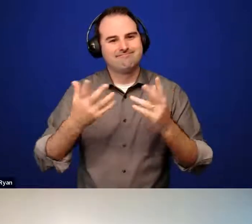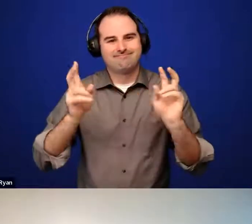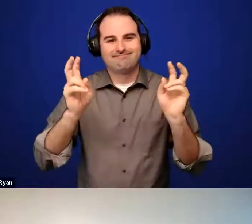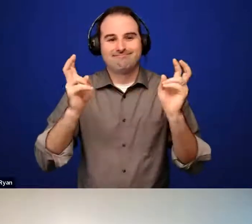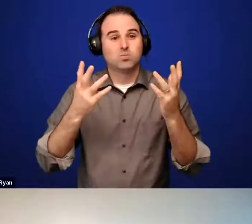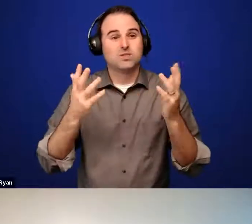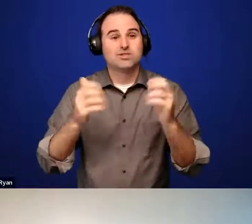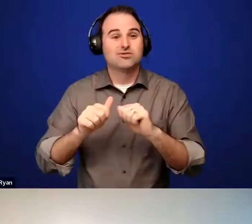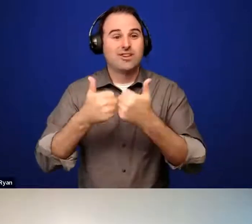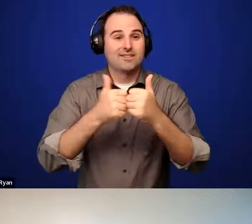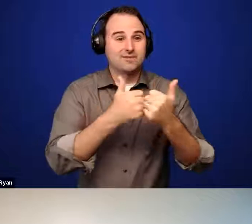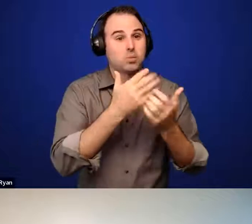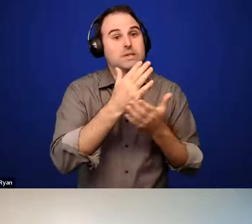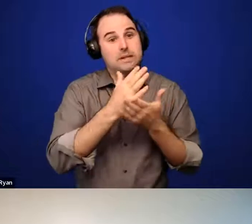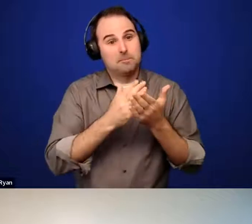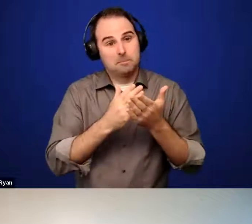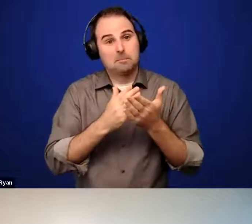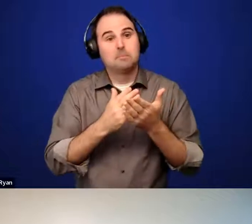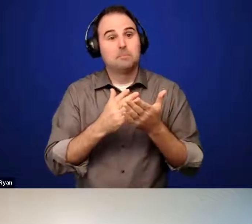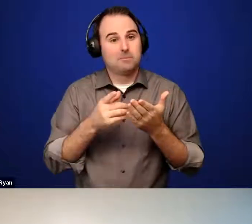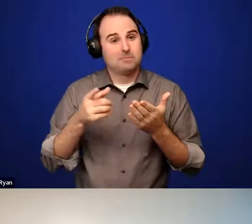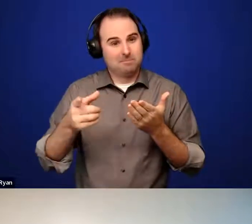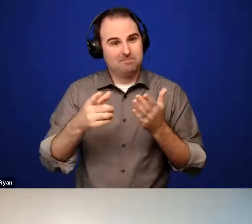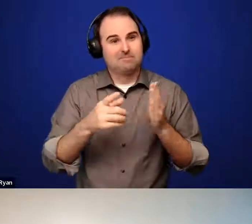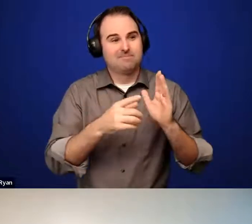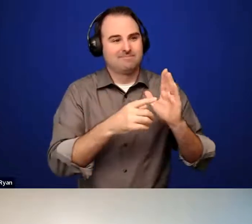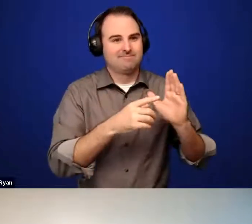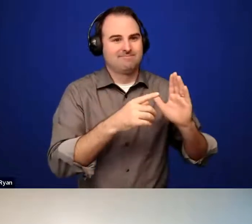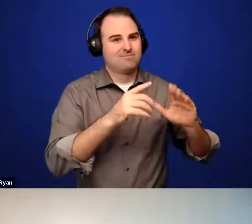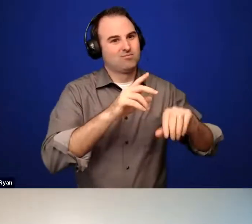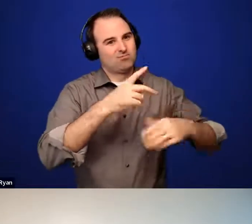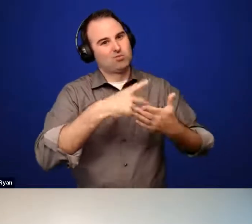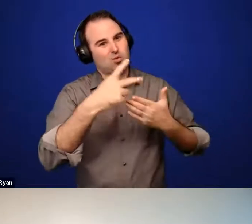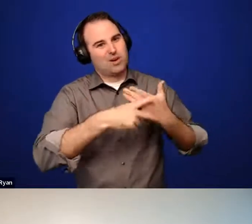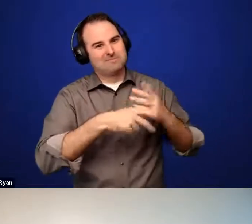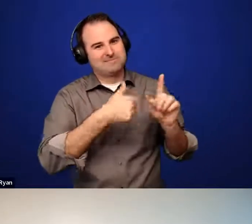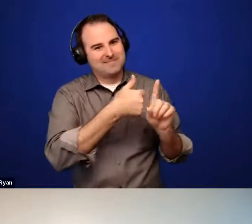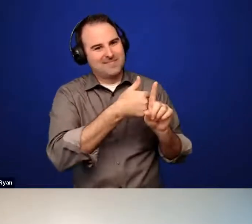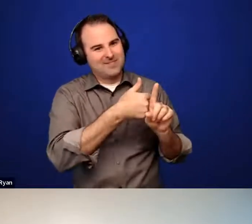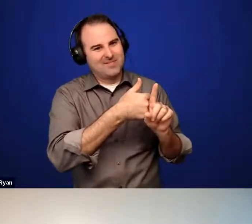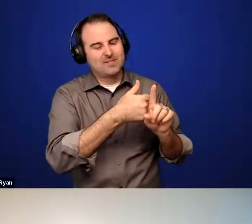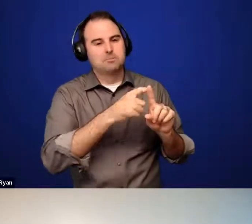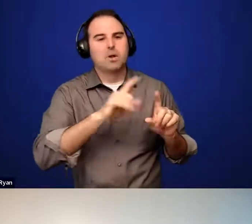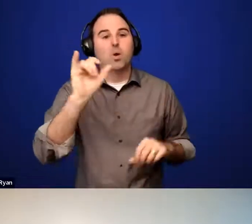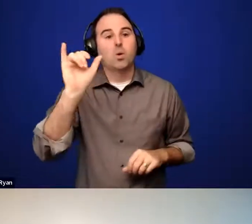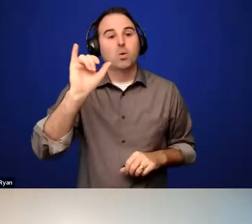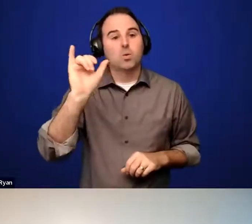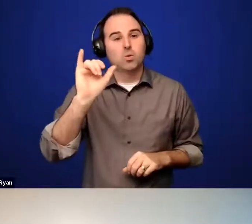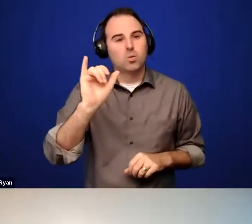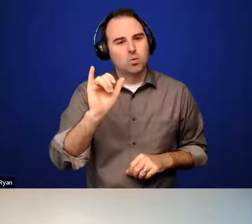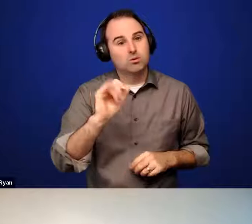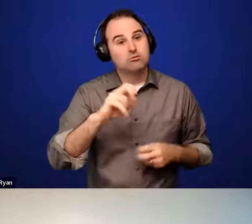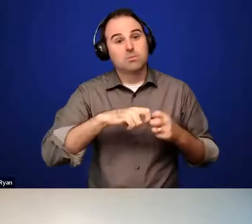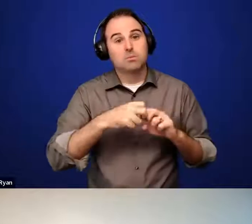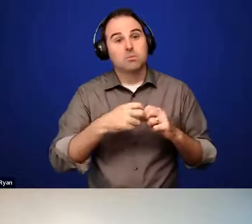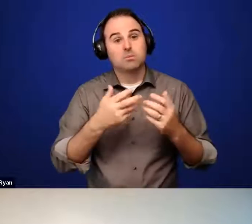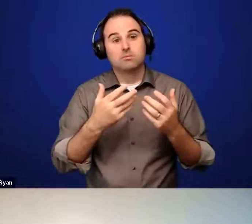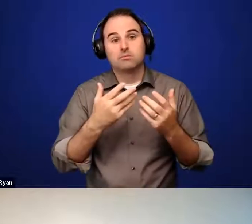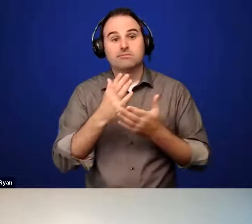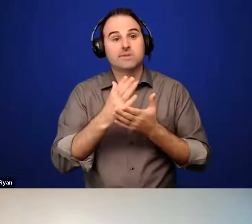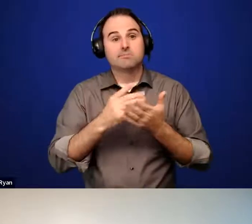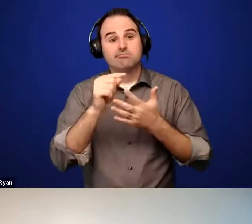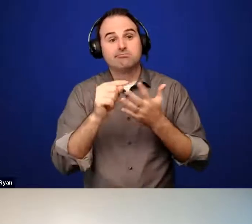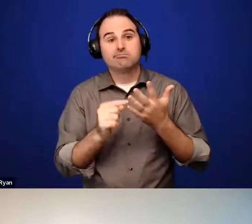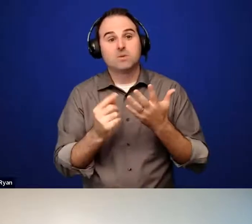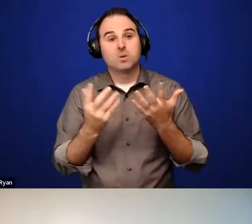are mechanistic in terms of the modeling itself. Some of them are also in terms of the use and support and kind of